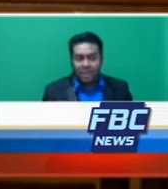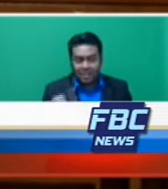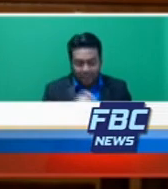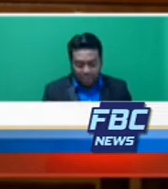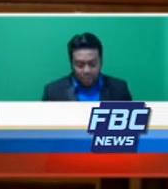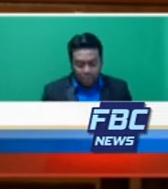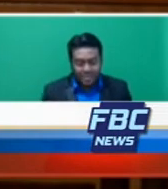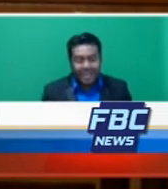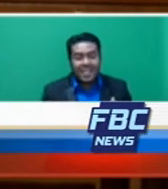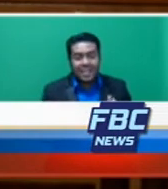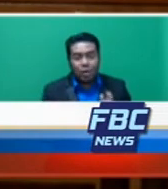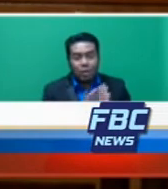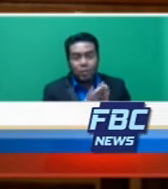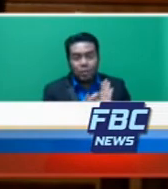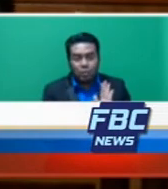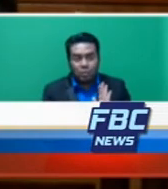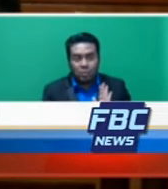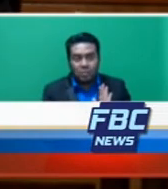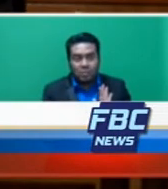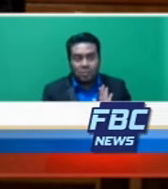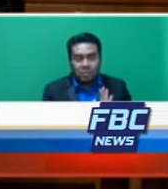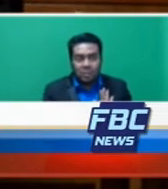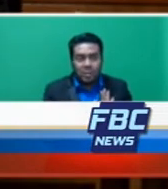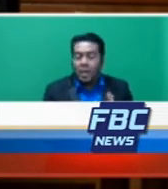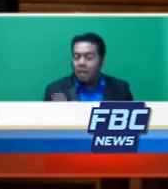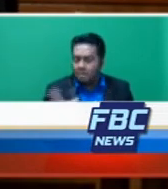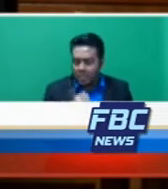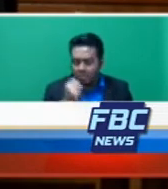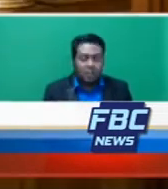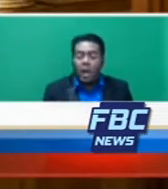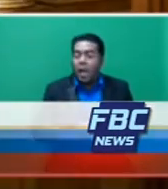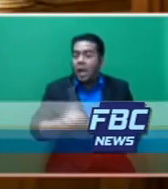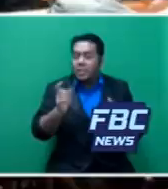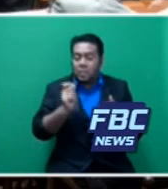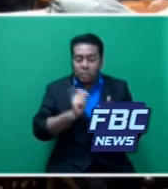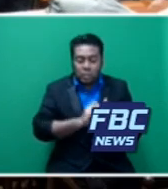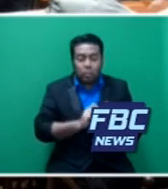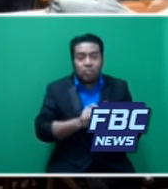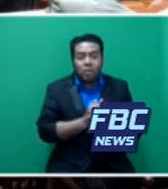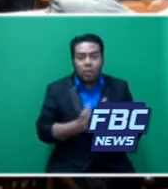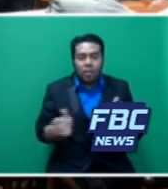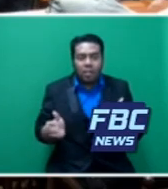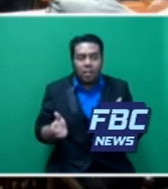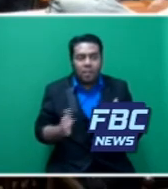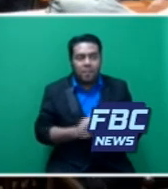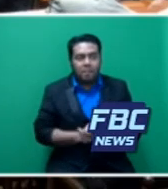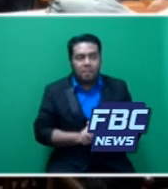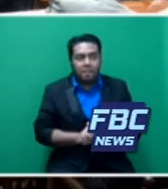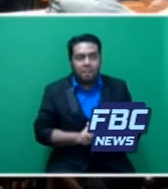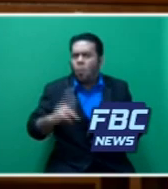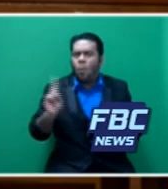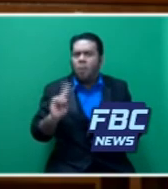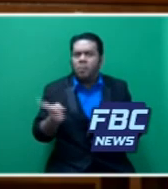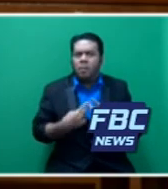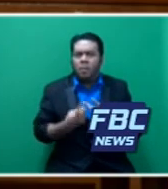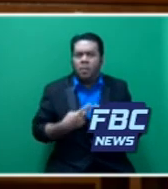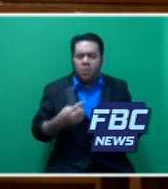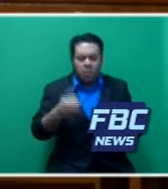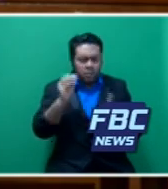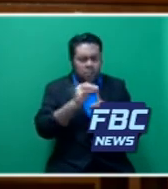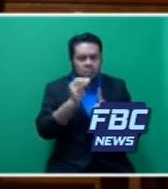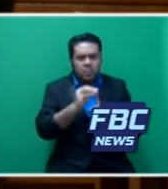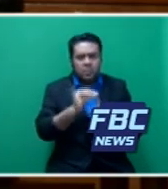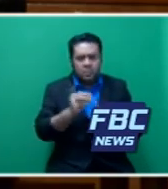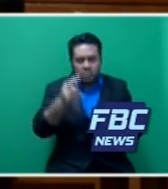Kayum explained that under the standing orders, the House does not have any authority over the committee proceedings. What option